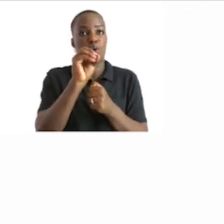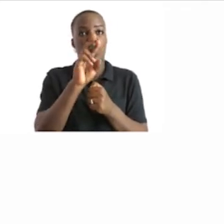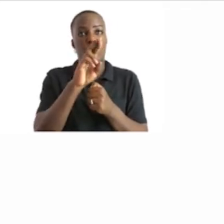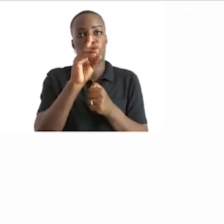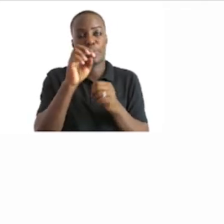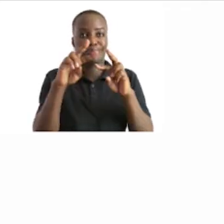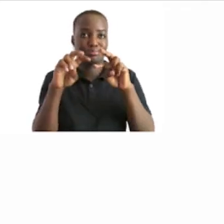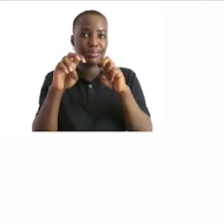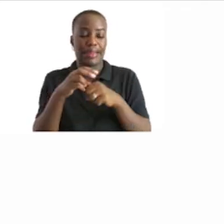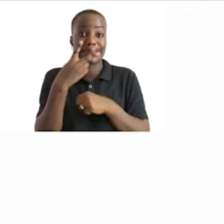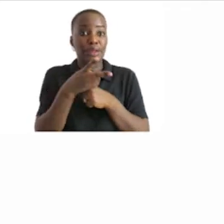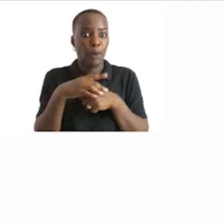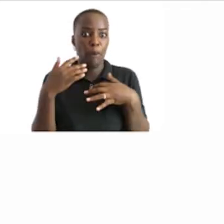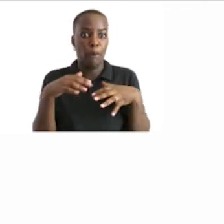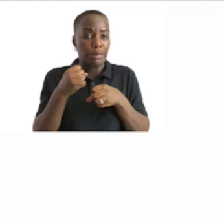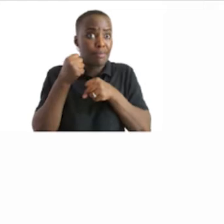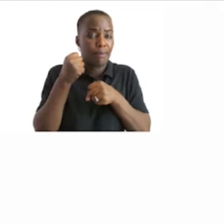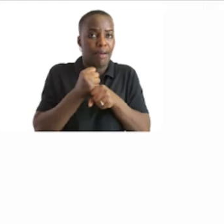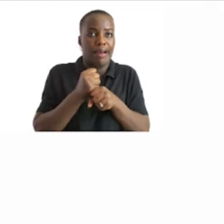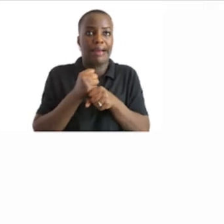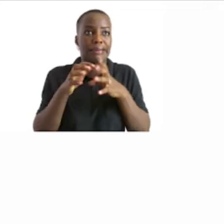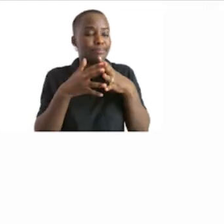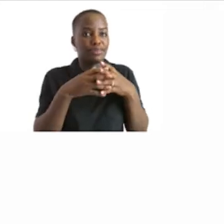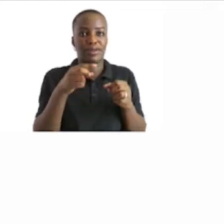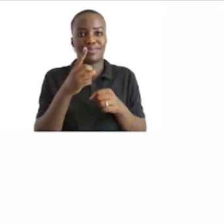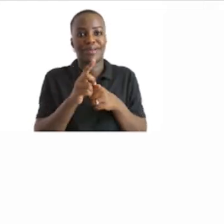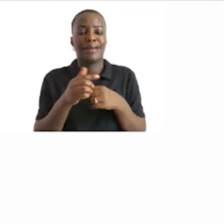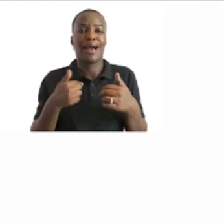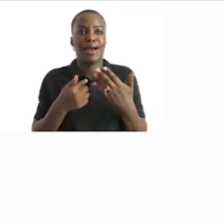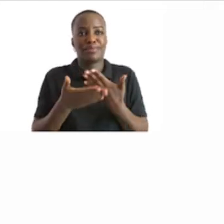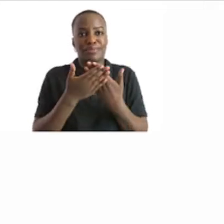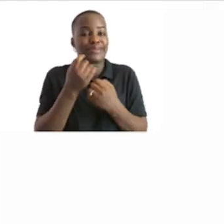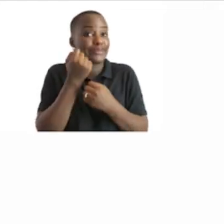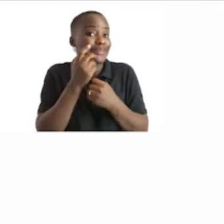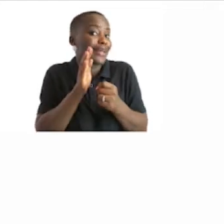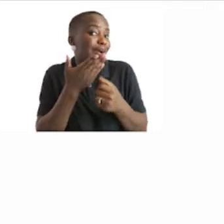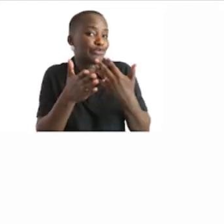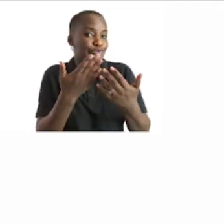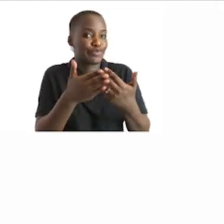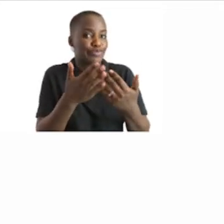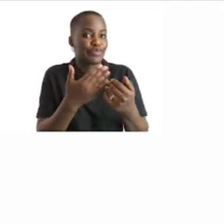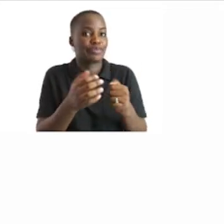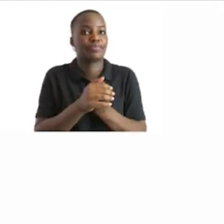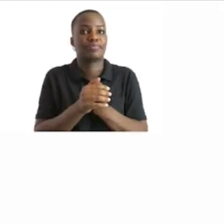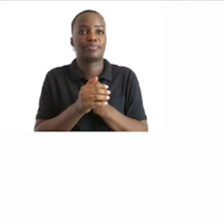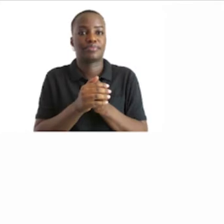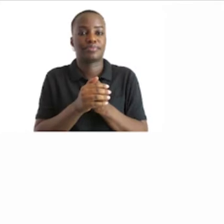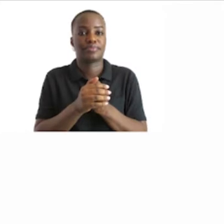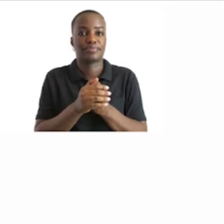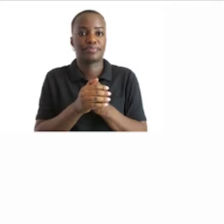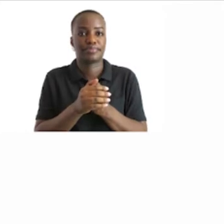they look difficult and complicated, but I'm going to teach you how to do a word search today, just in case you didn't